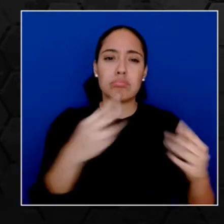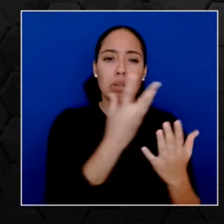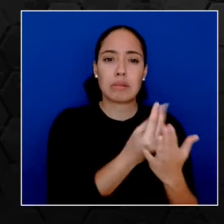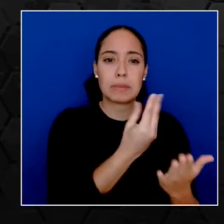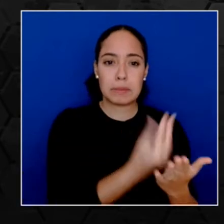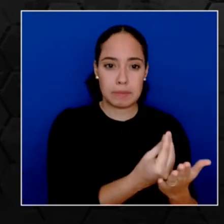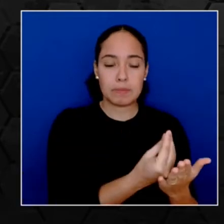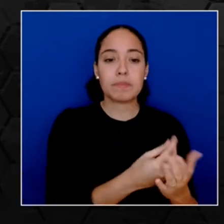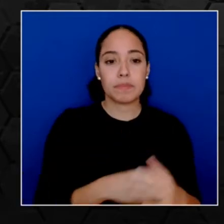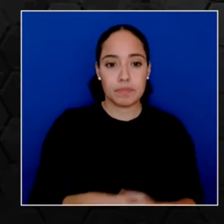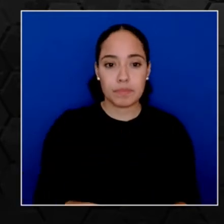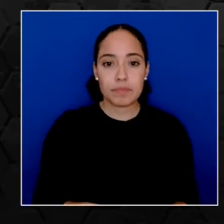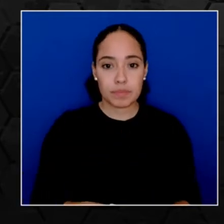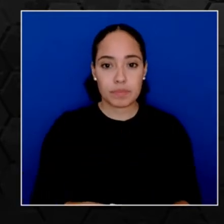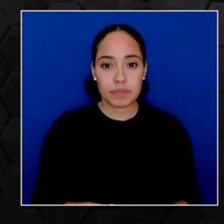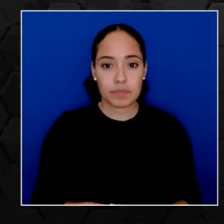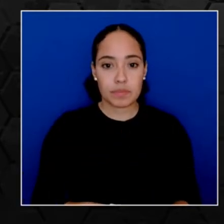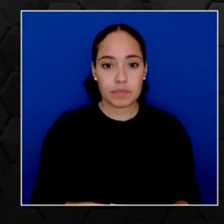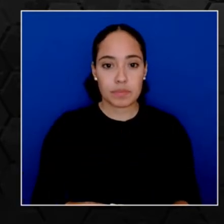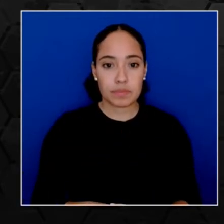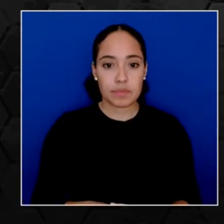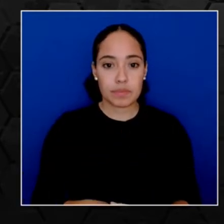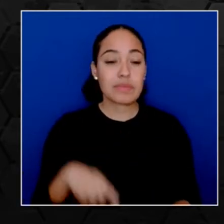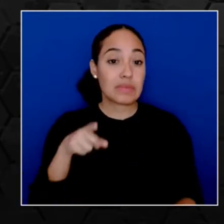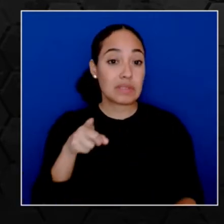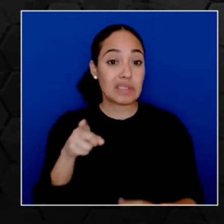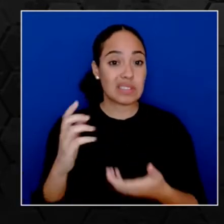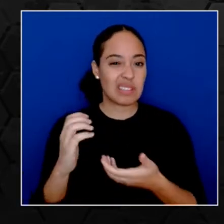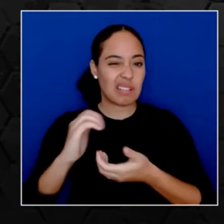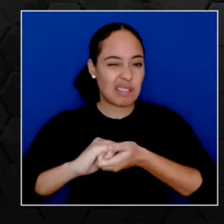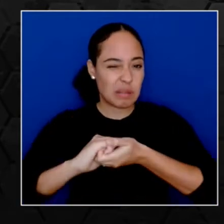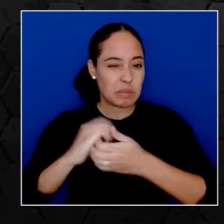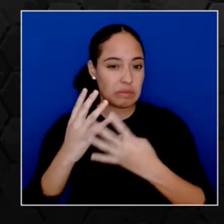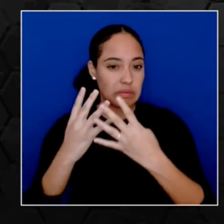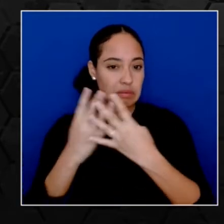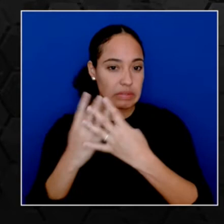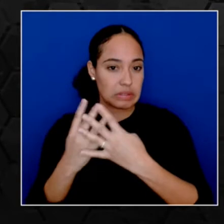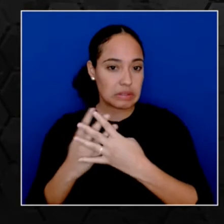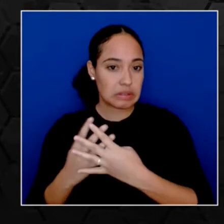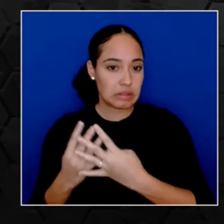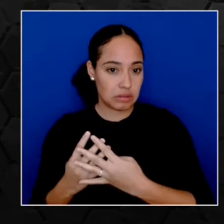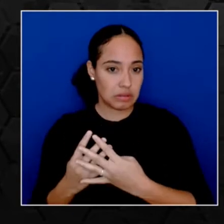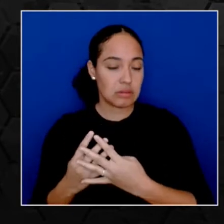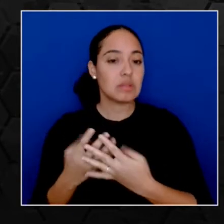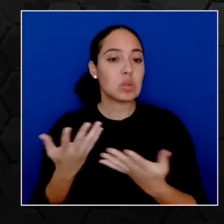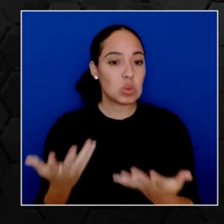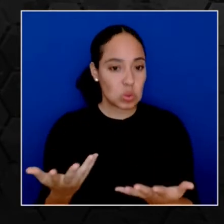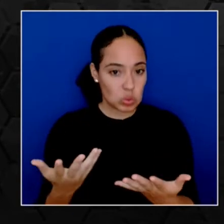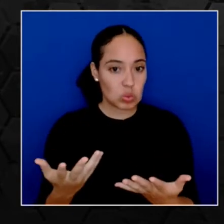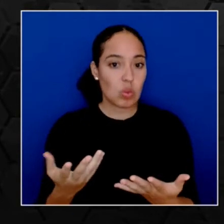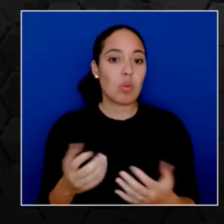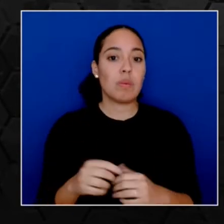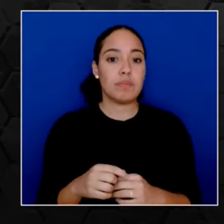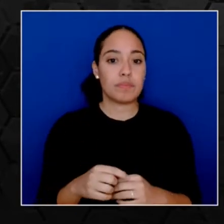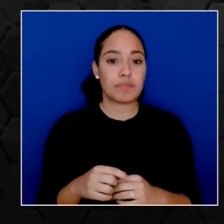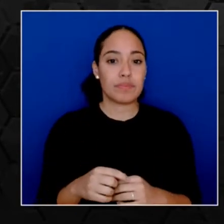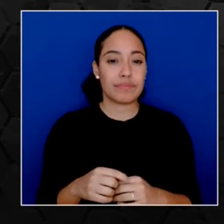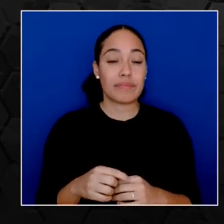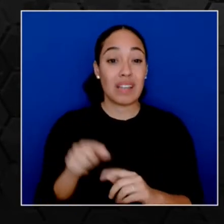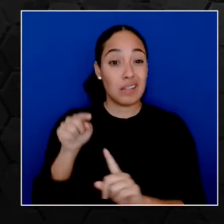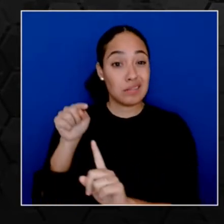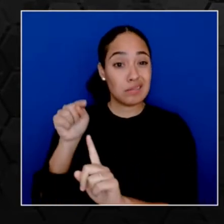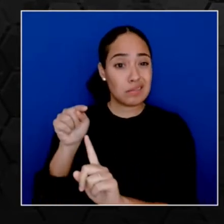filtering, like it is based on like it will give out recommendations, which is completely based on other users, which is like other users in a